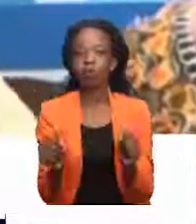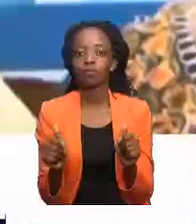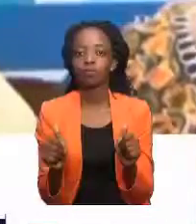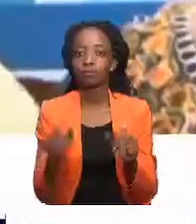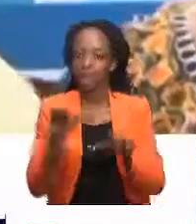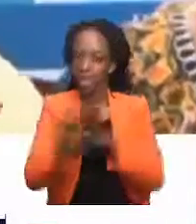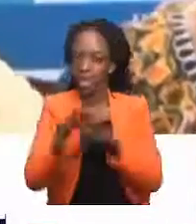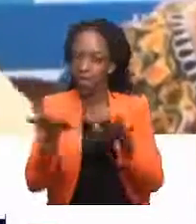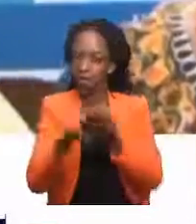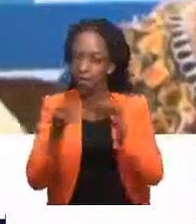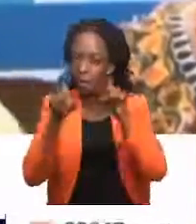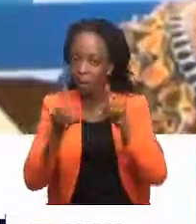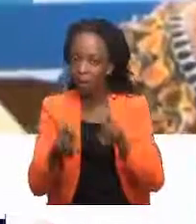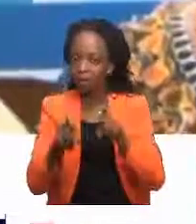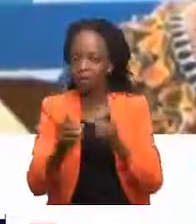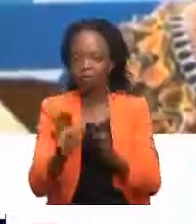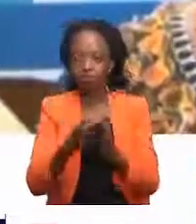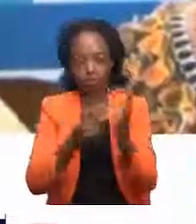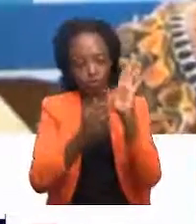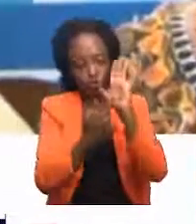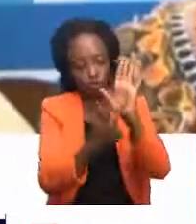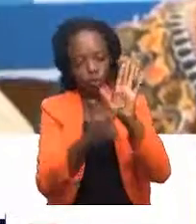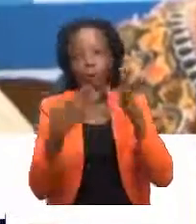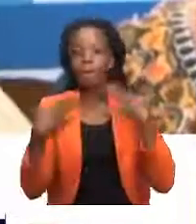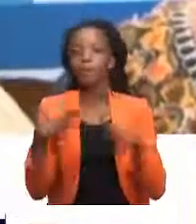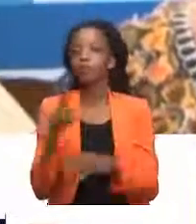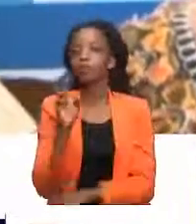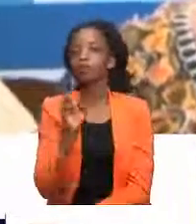Everything must be available to the people to see.